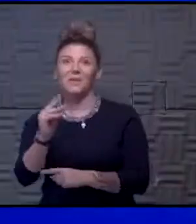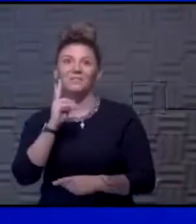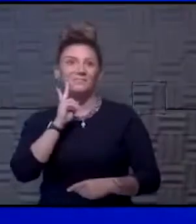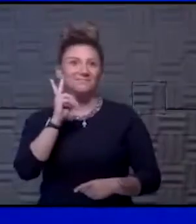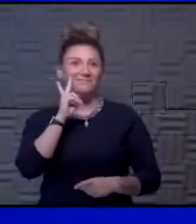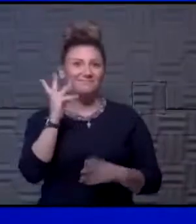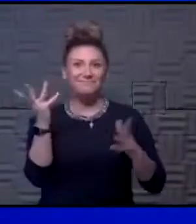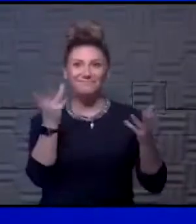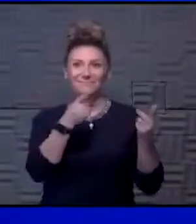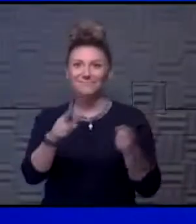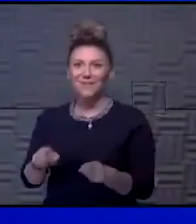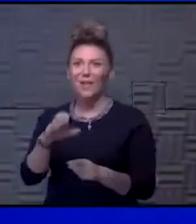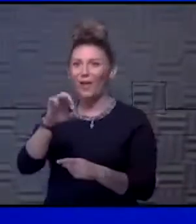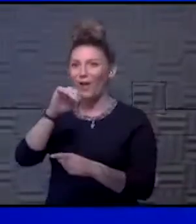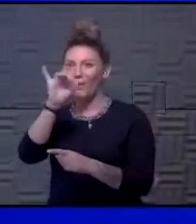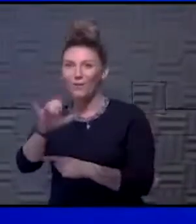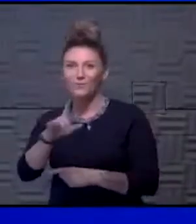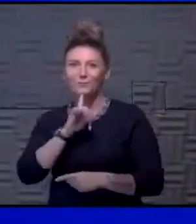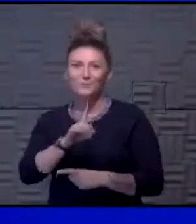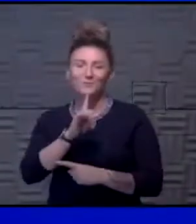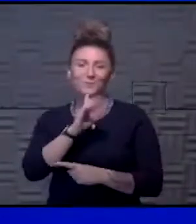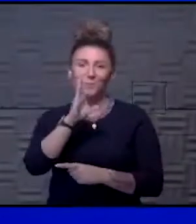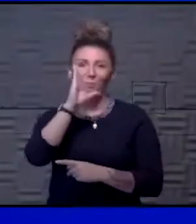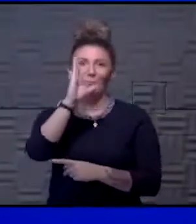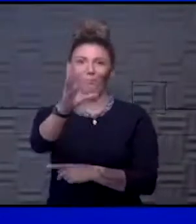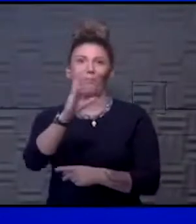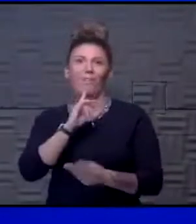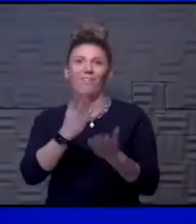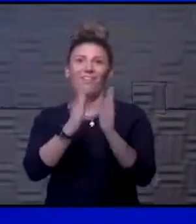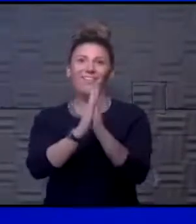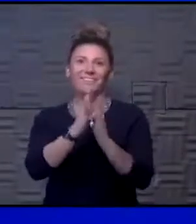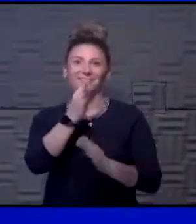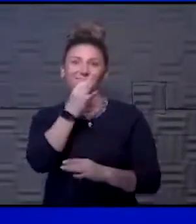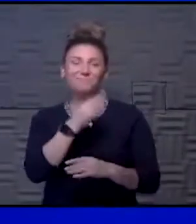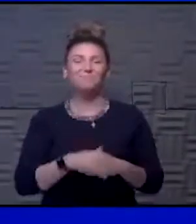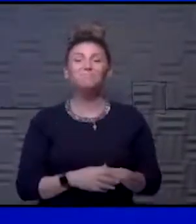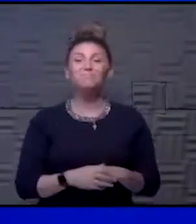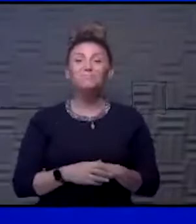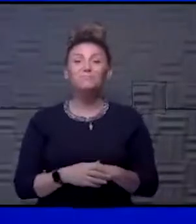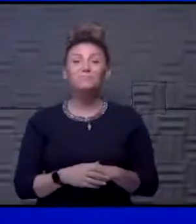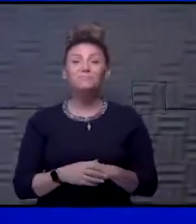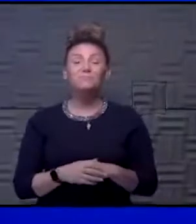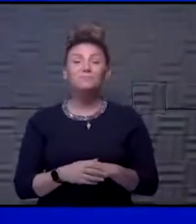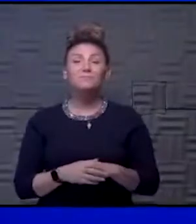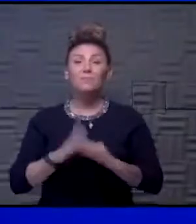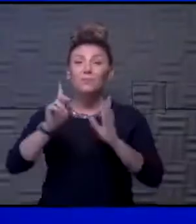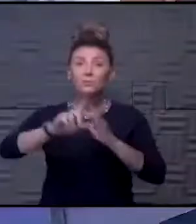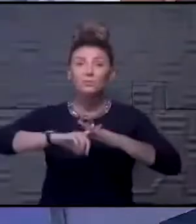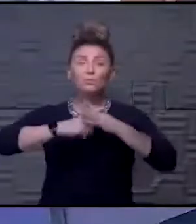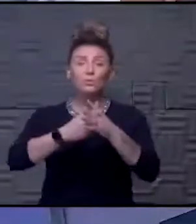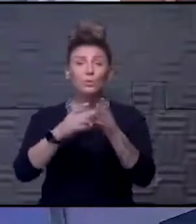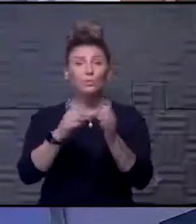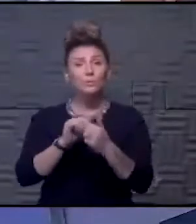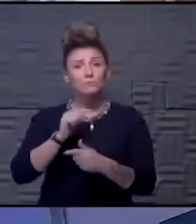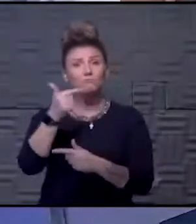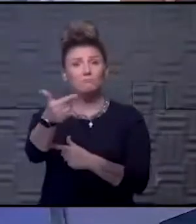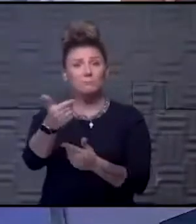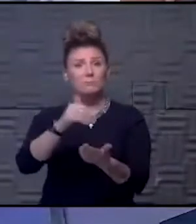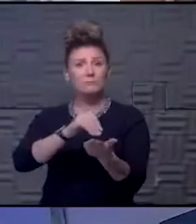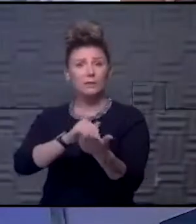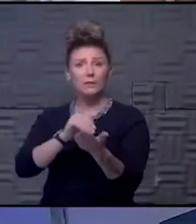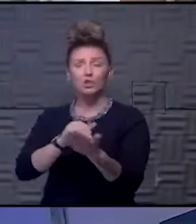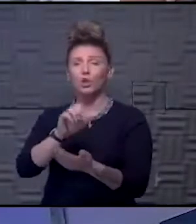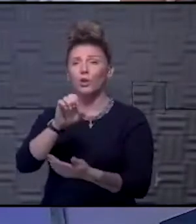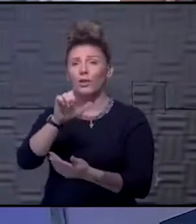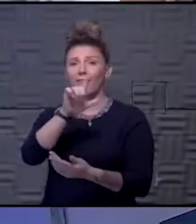Yeah, Cody right, will jump in here, I'm sure, soon. All right, well, let's start then with you, Dr. Ellerbeck. Good